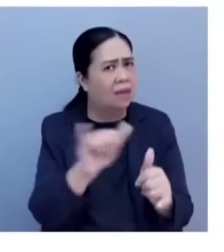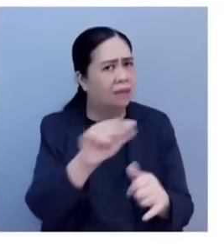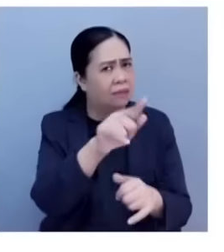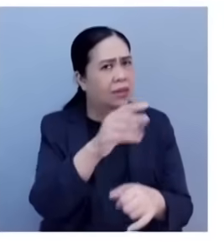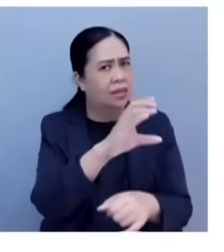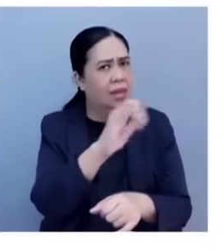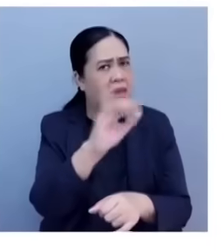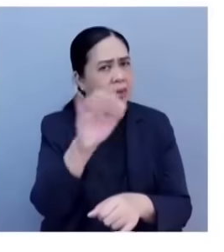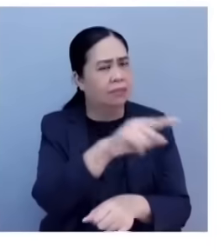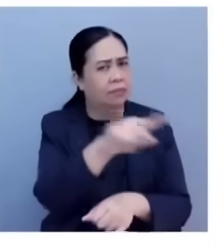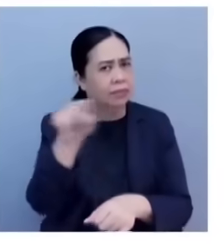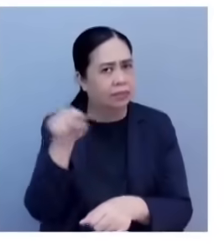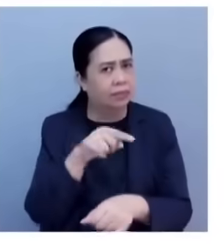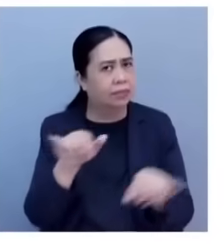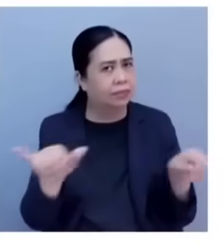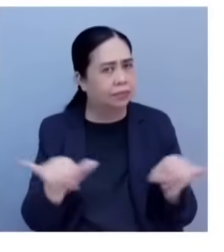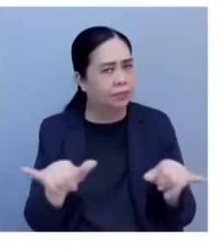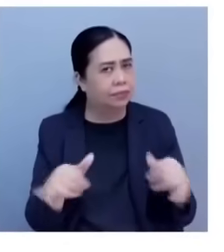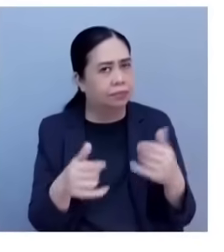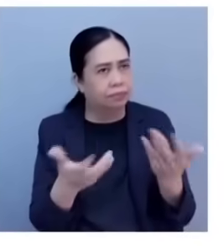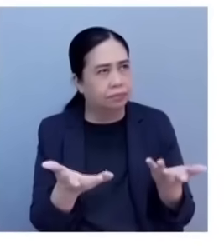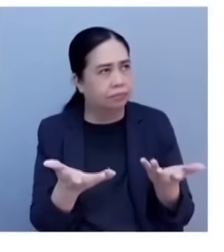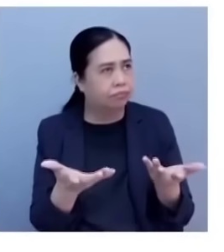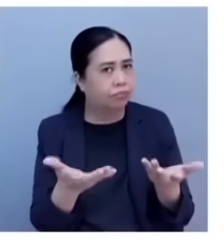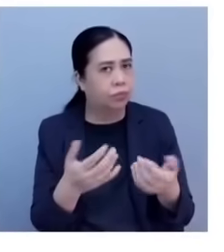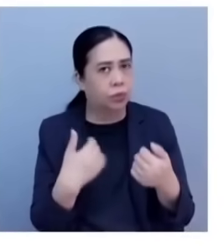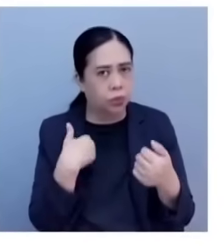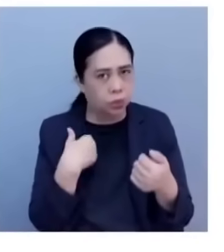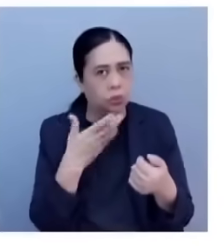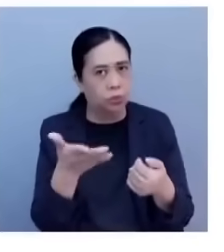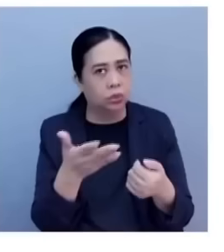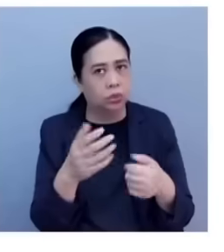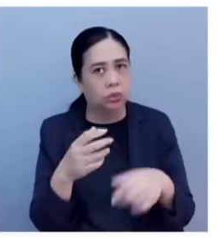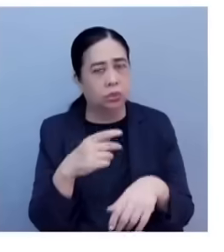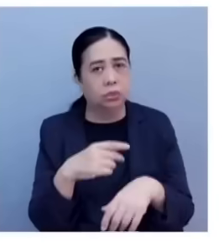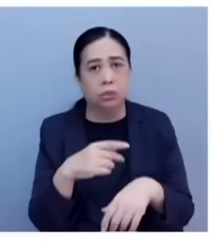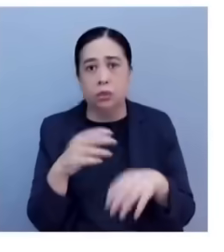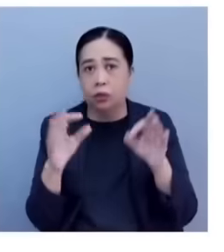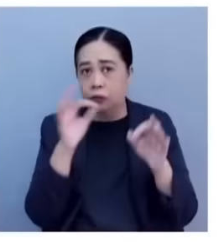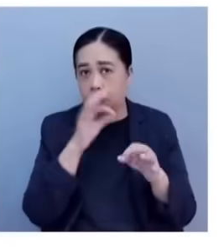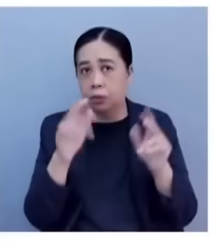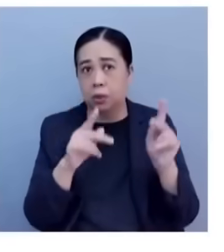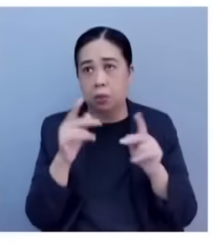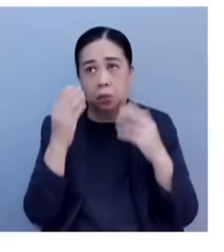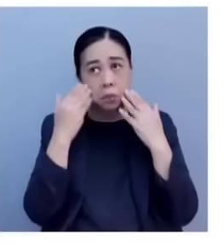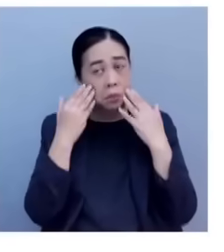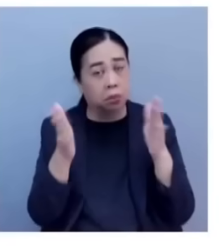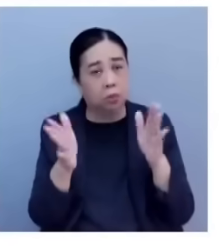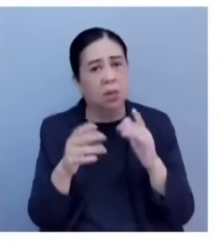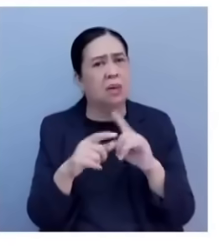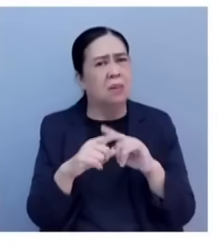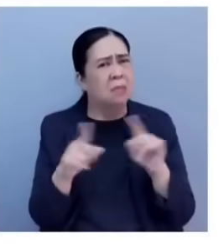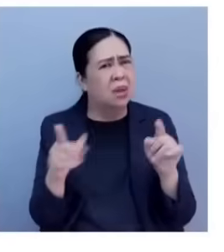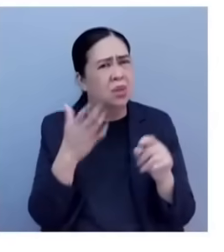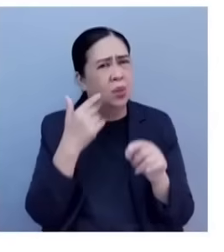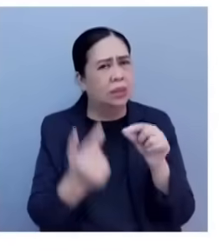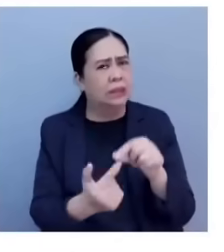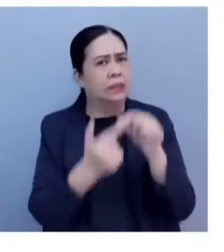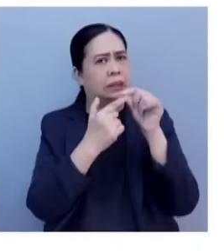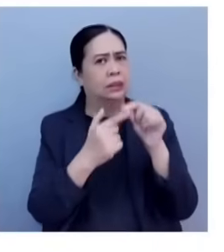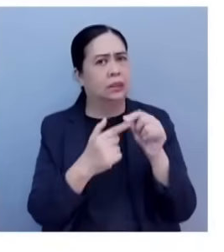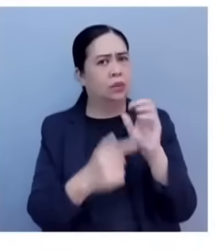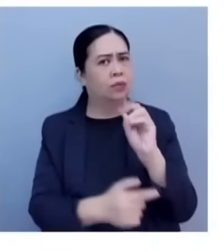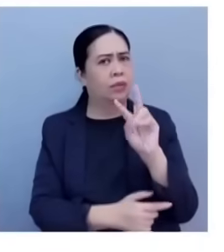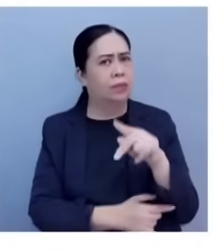confidential funds as well, to the advantage of the Filipino public? That we don't know, but why single out the office of the